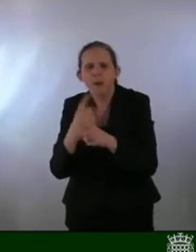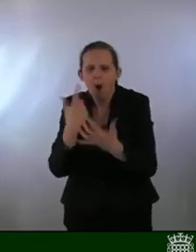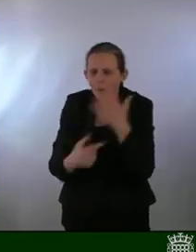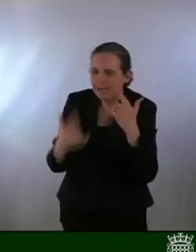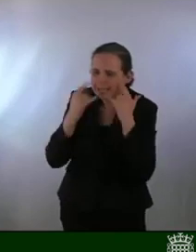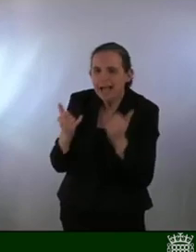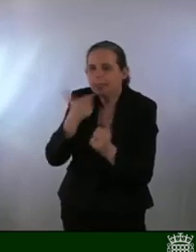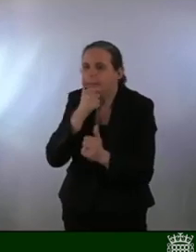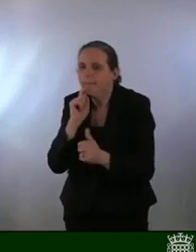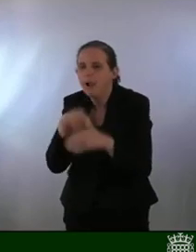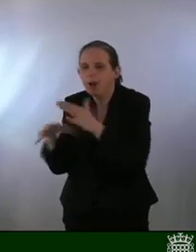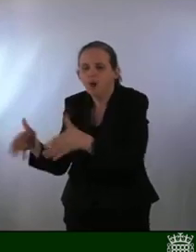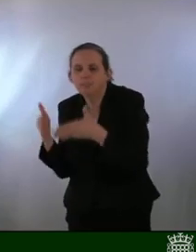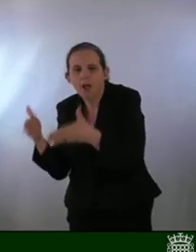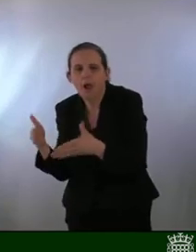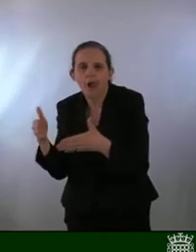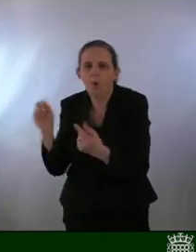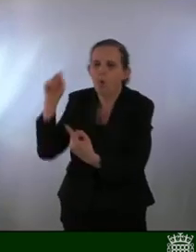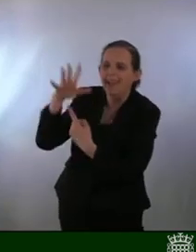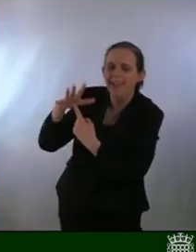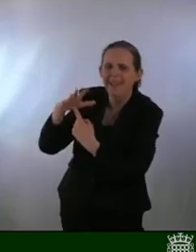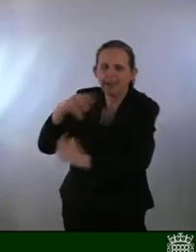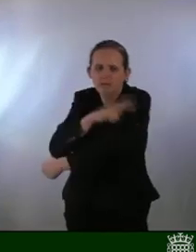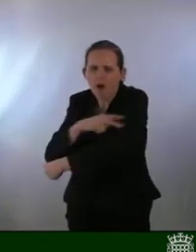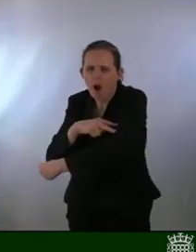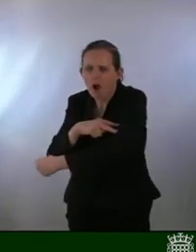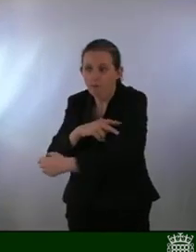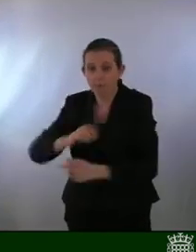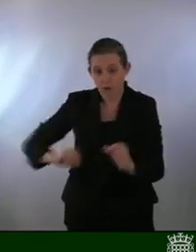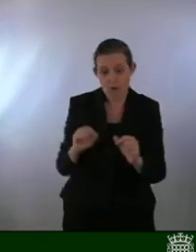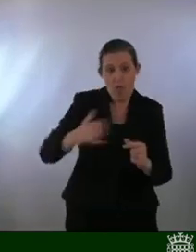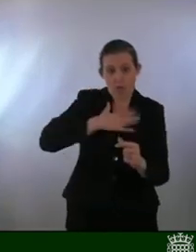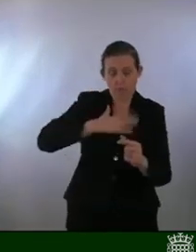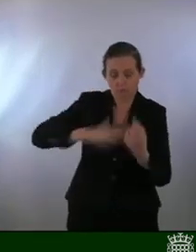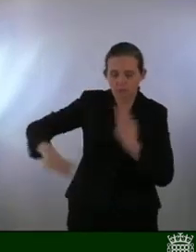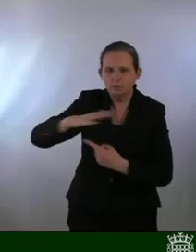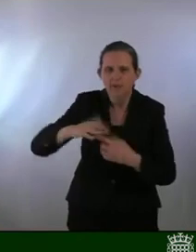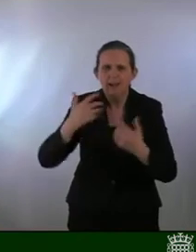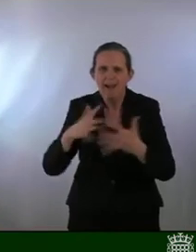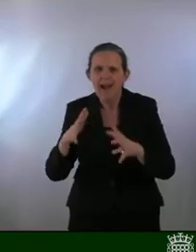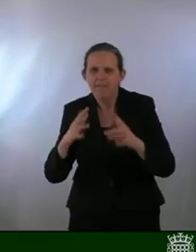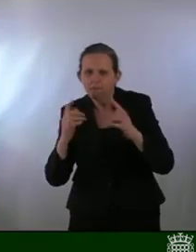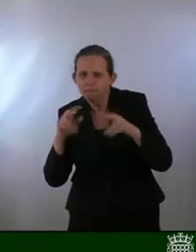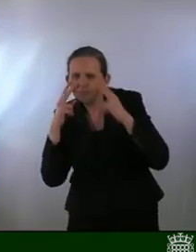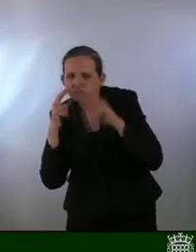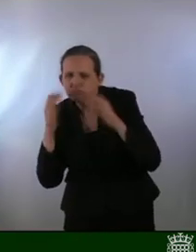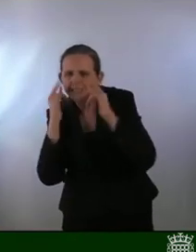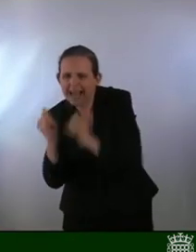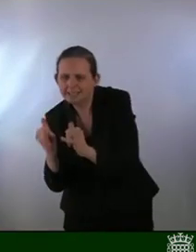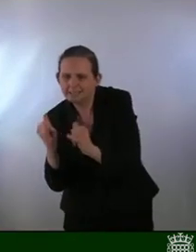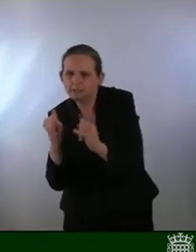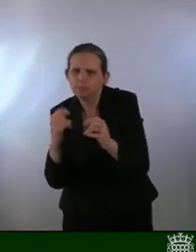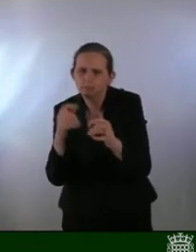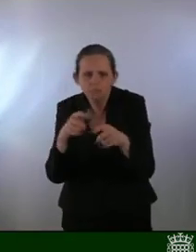key workers. In Scotland, surveillance testing, which is in practices that monitor disease in the community,